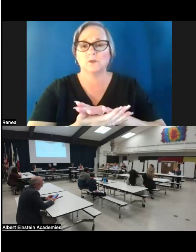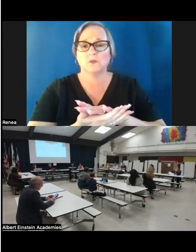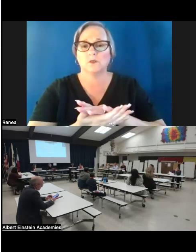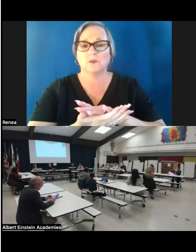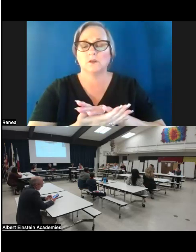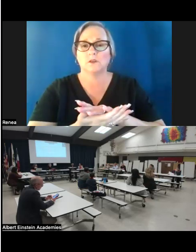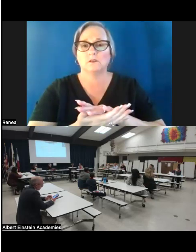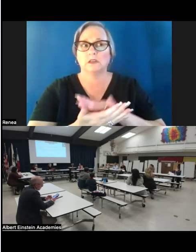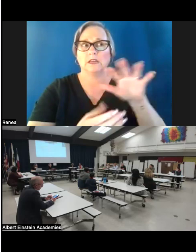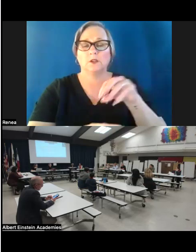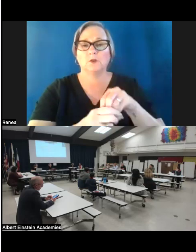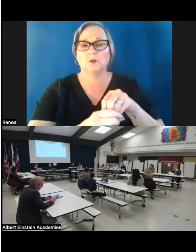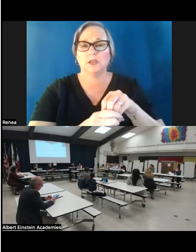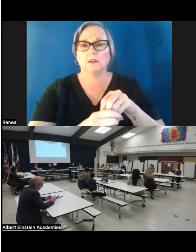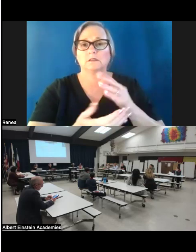So